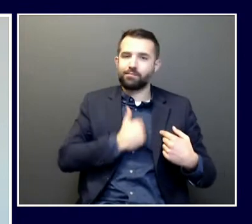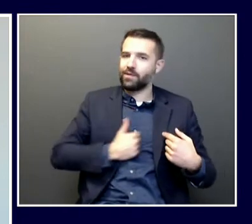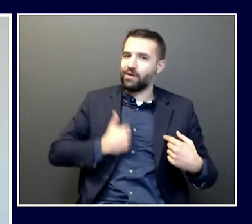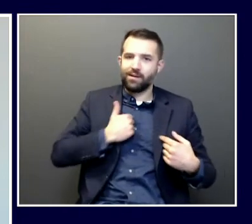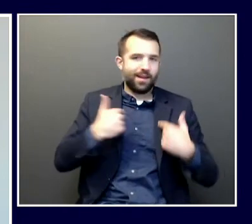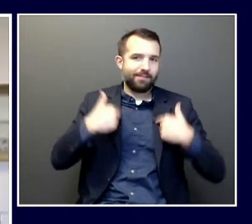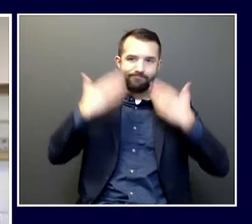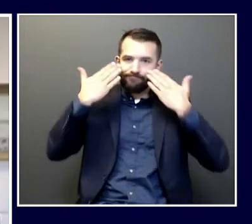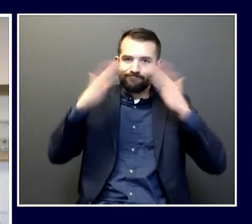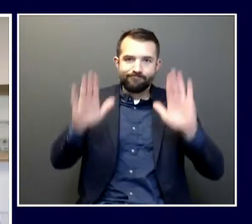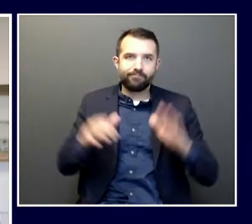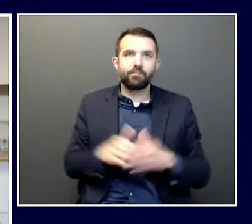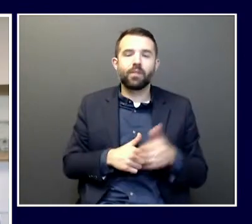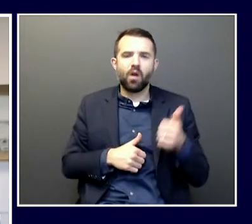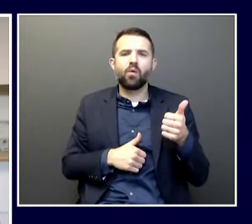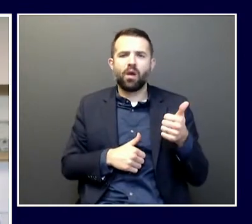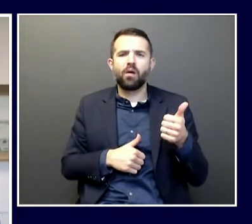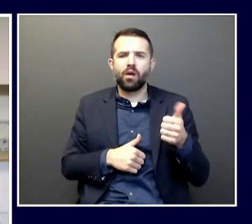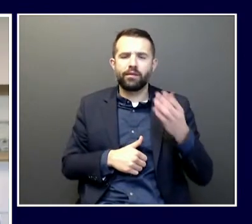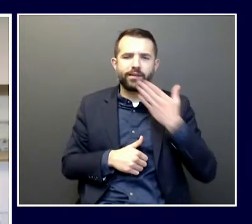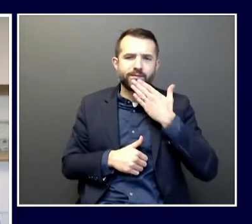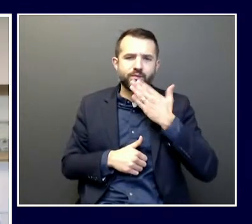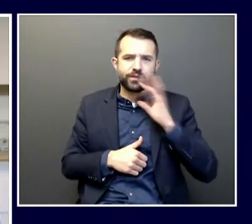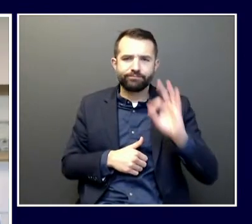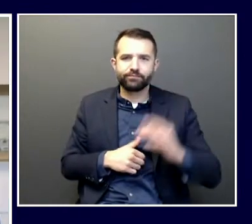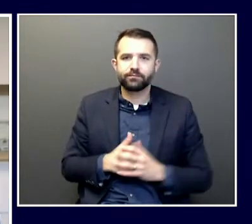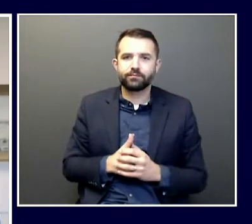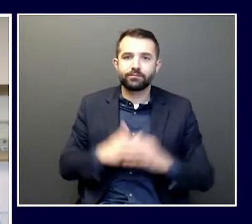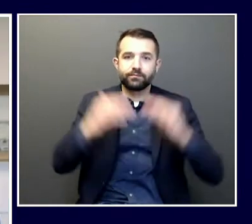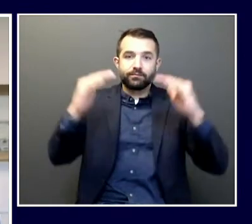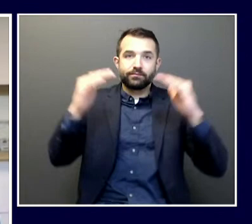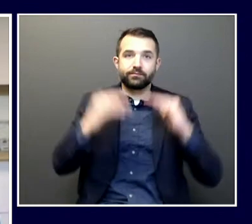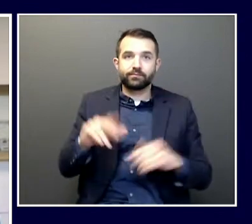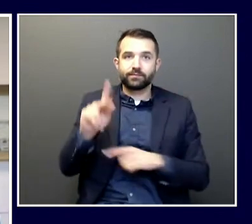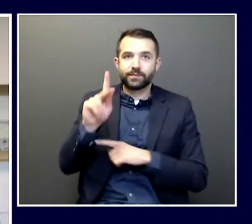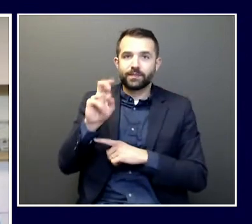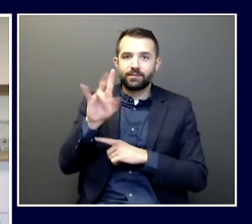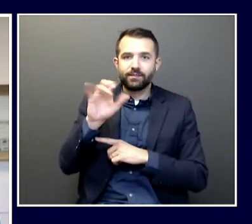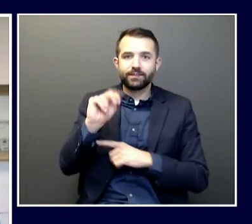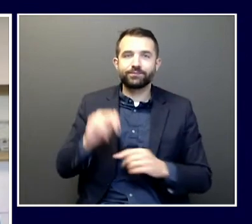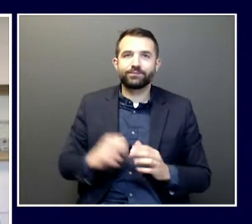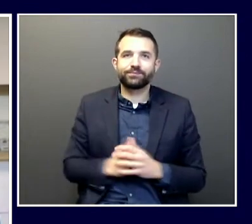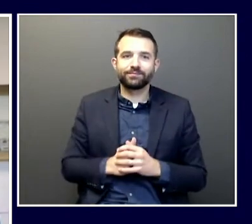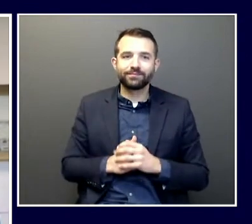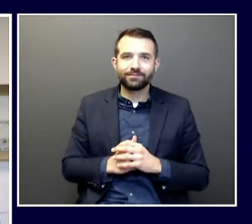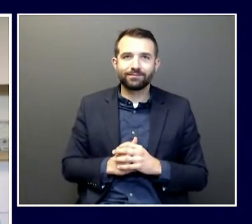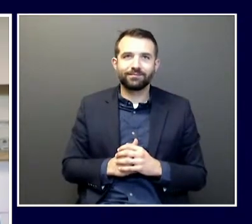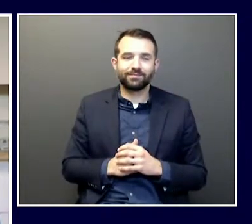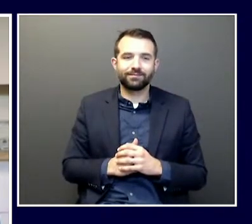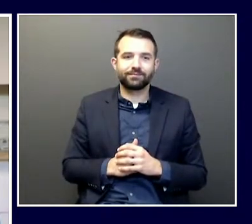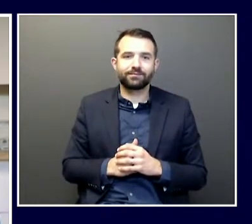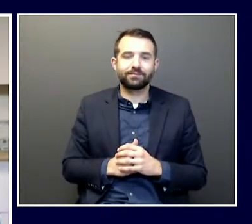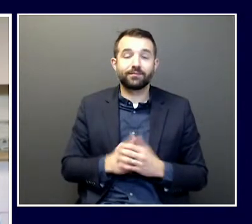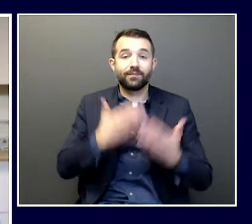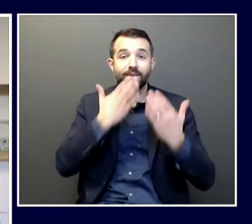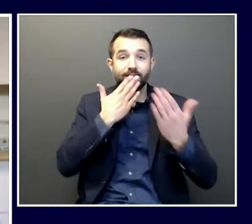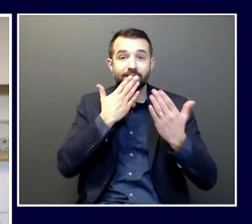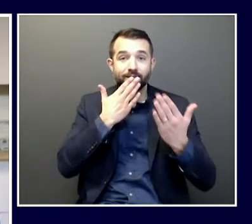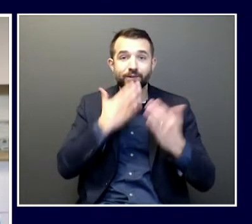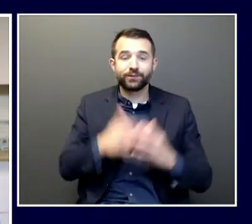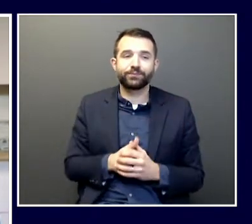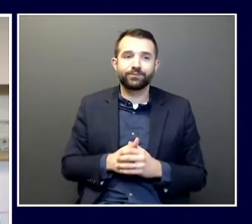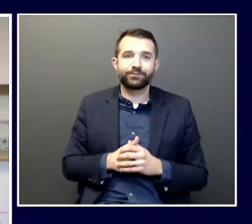much. Thanks, Patrick. Kevin Miller, over to you. Great. Thank you very much. So kind